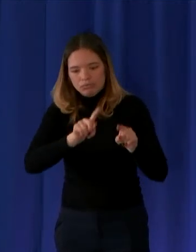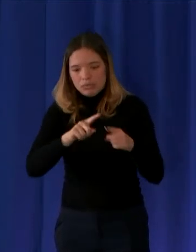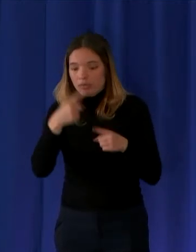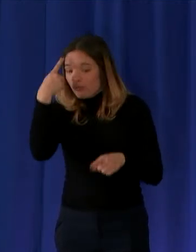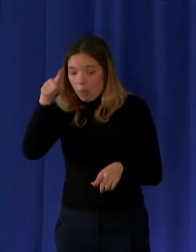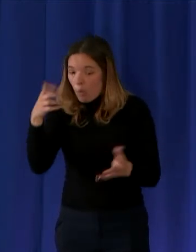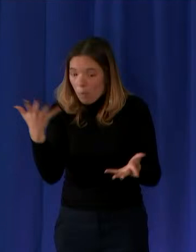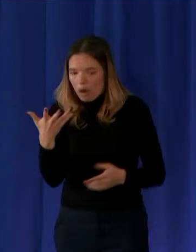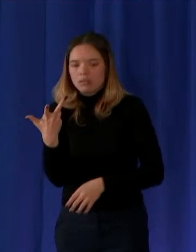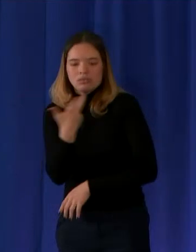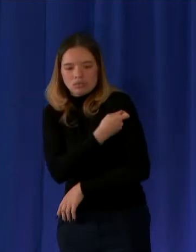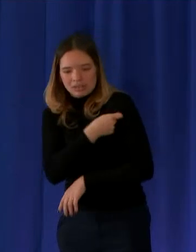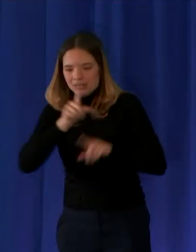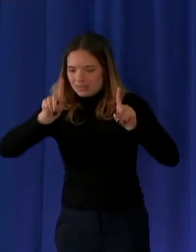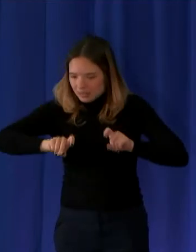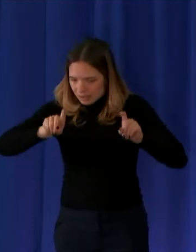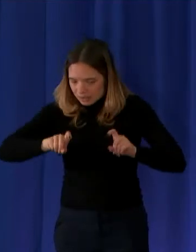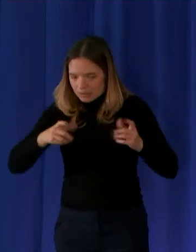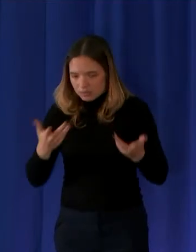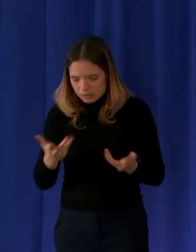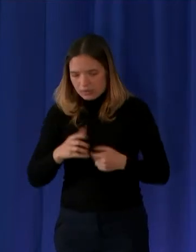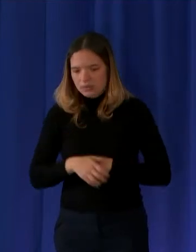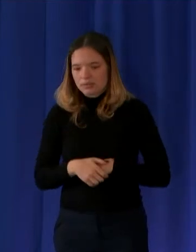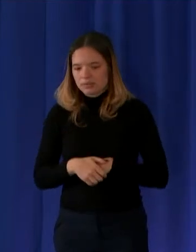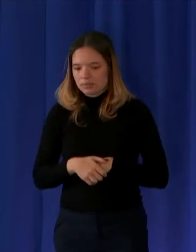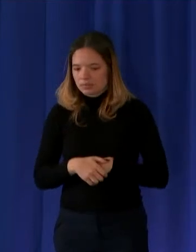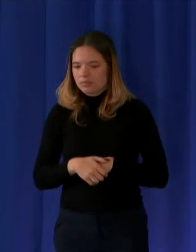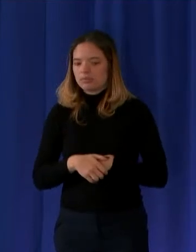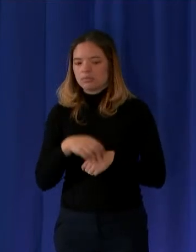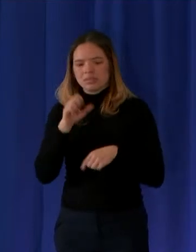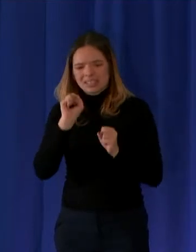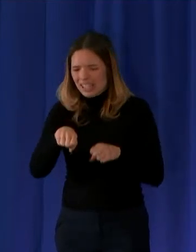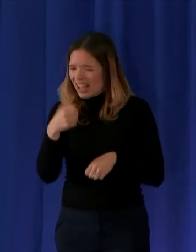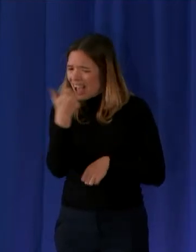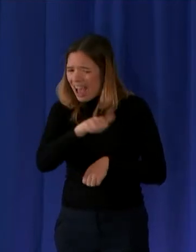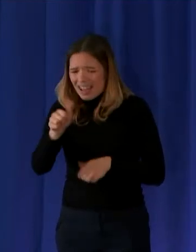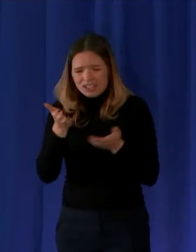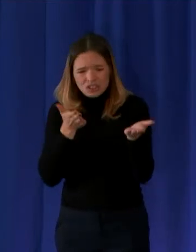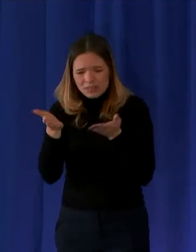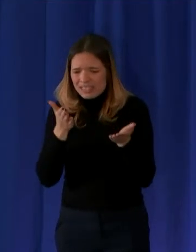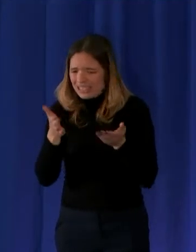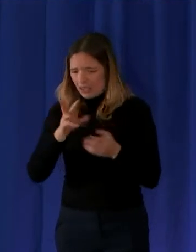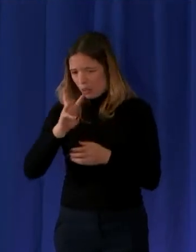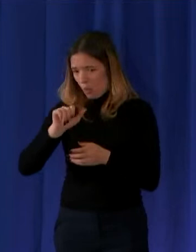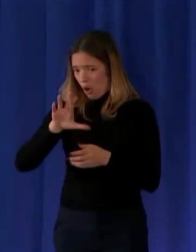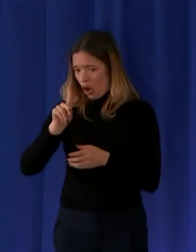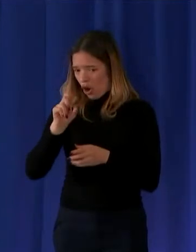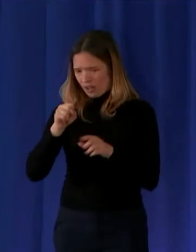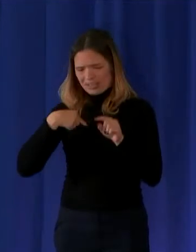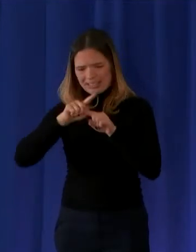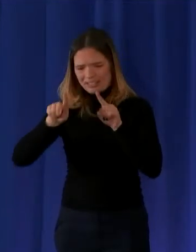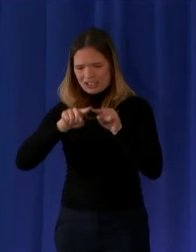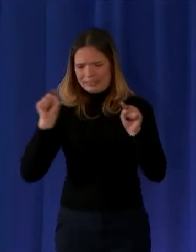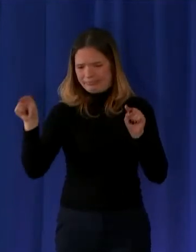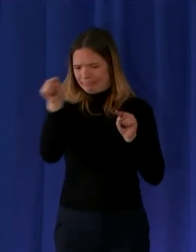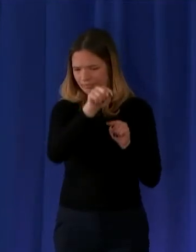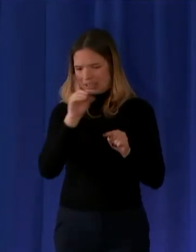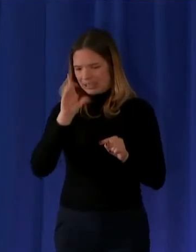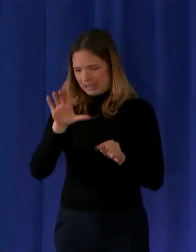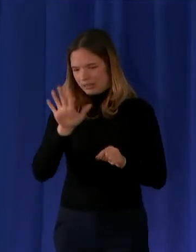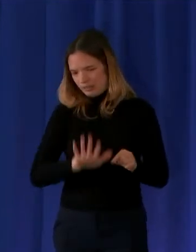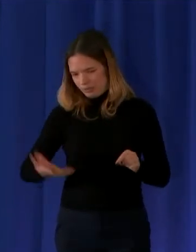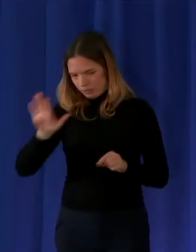testing needs. And we look forward to being able to serve you in all 8 wards of the District of Columbia. Thank you, Madam Mayor. Thank